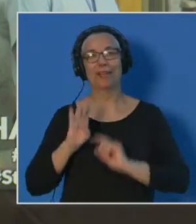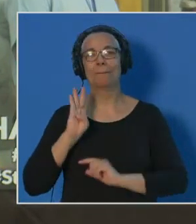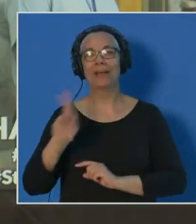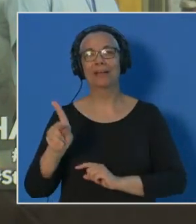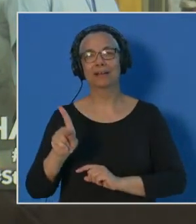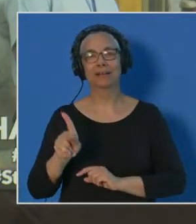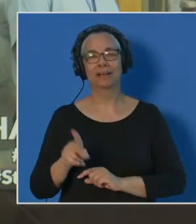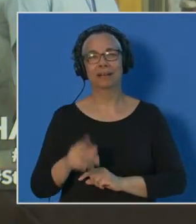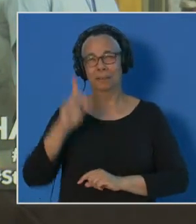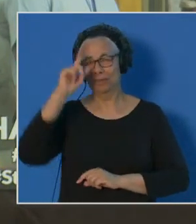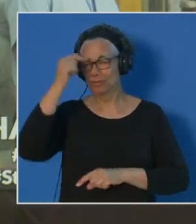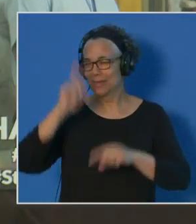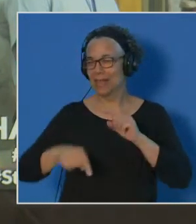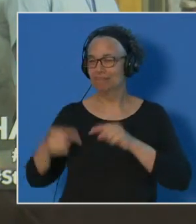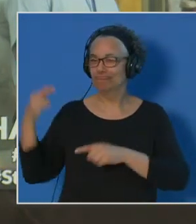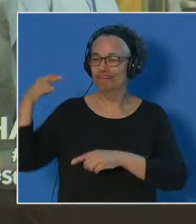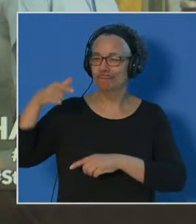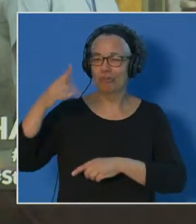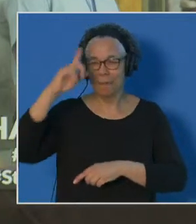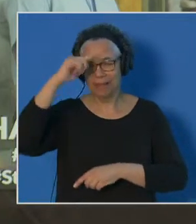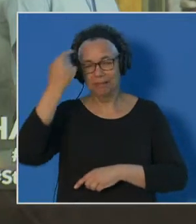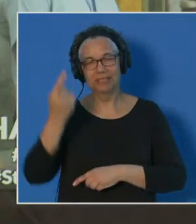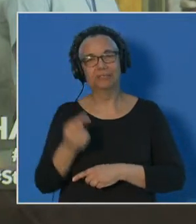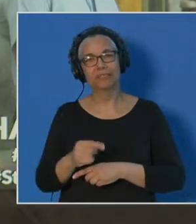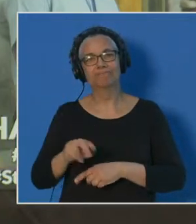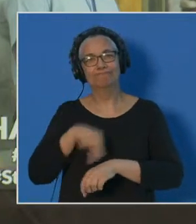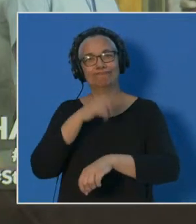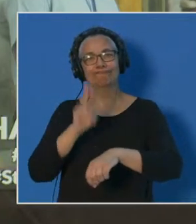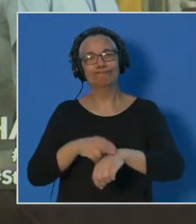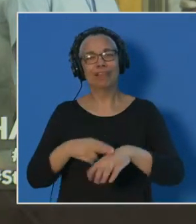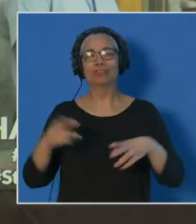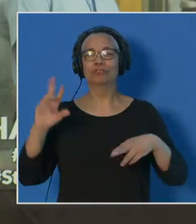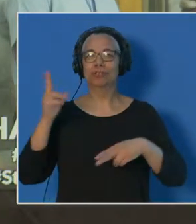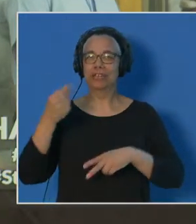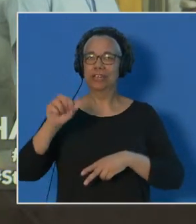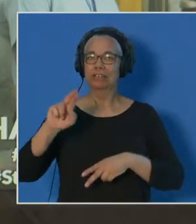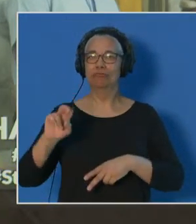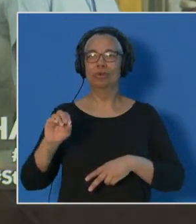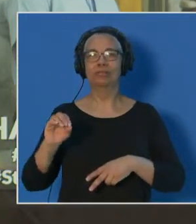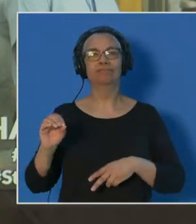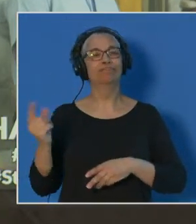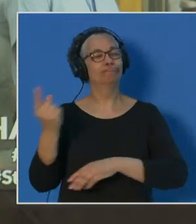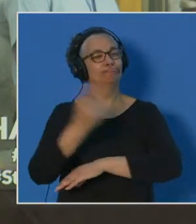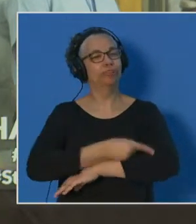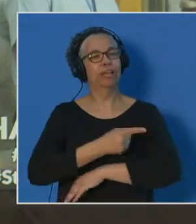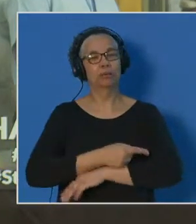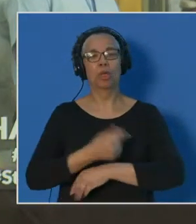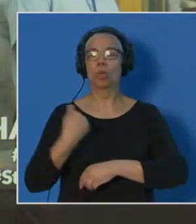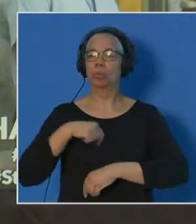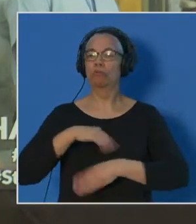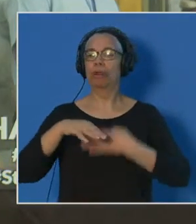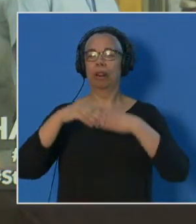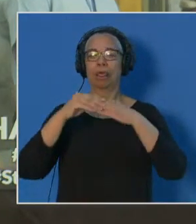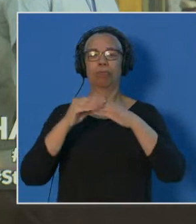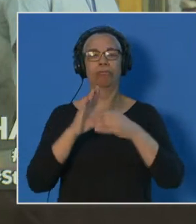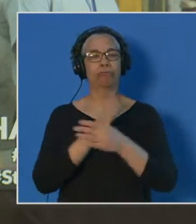up the airport because on National Heroes Day we decided to let our guard down. No.